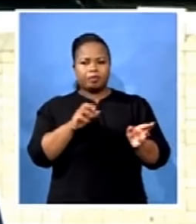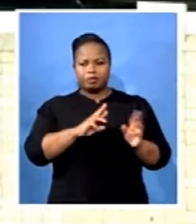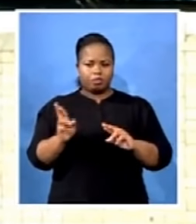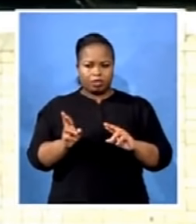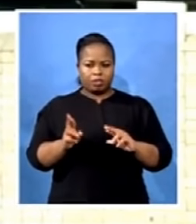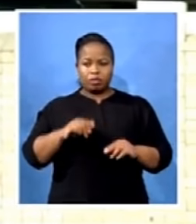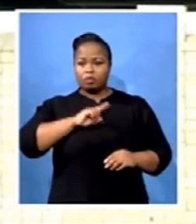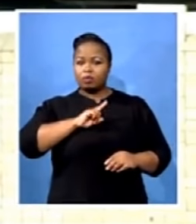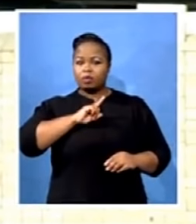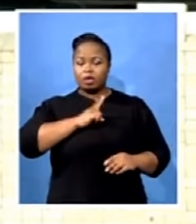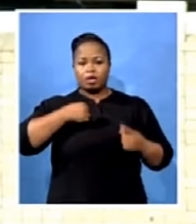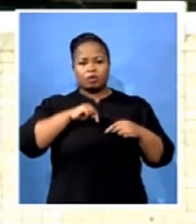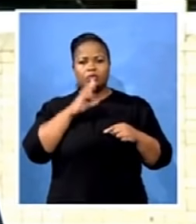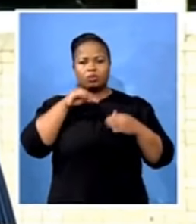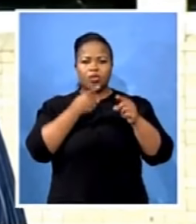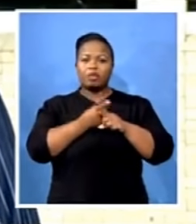But we envisage